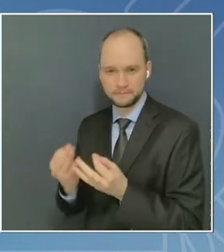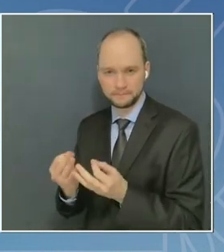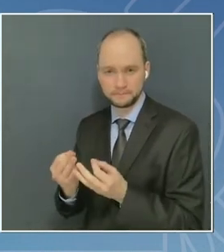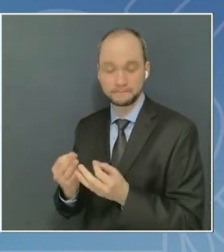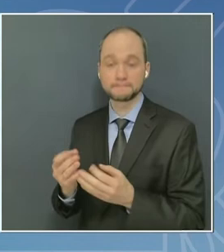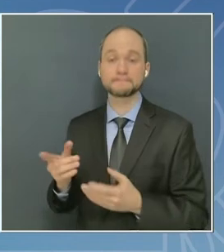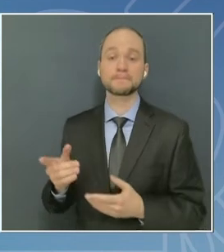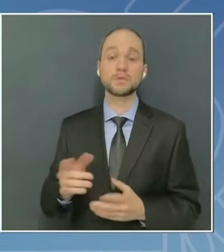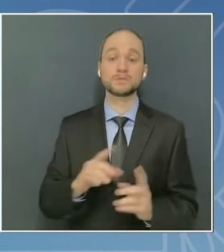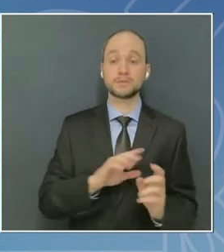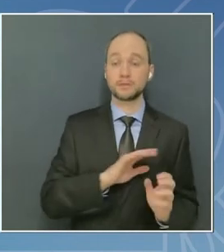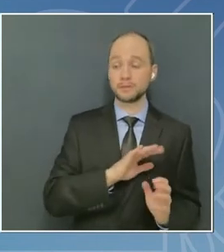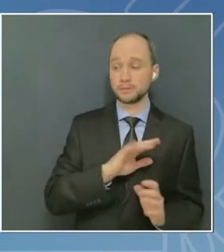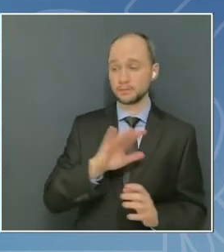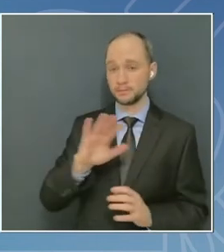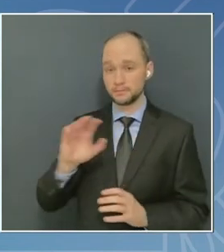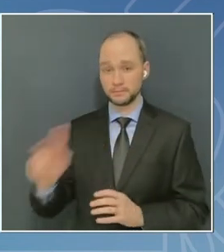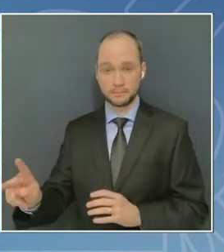her village,